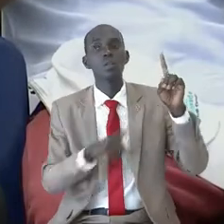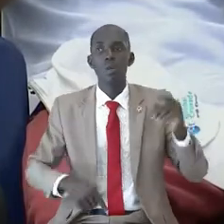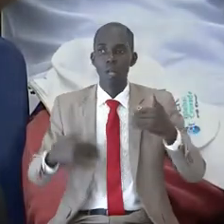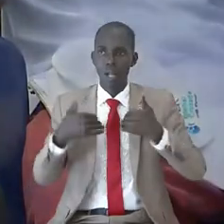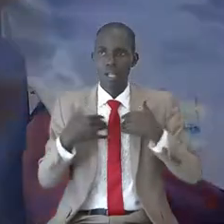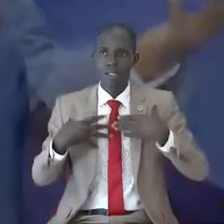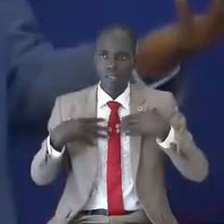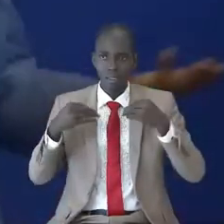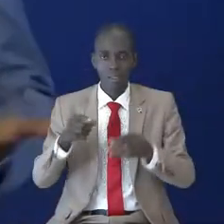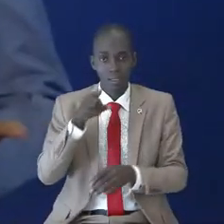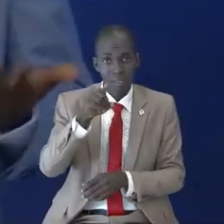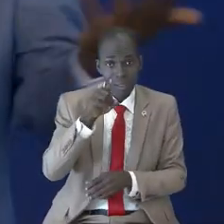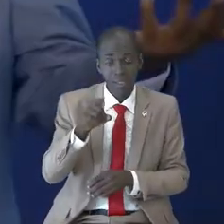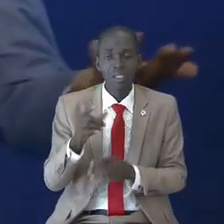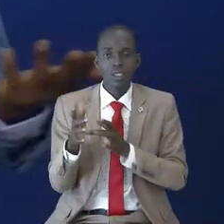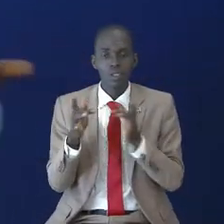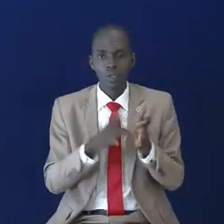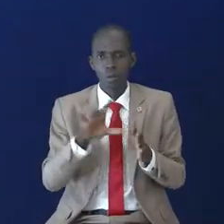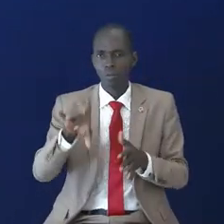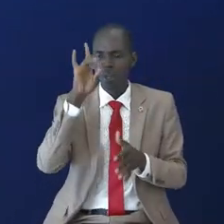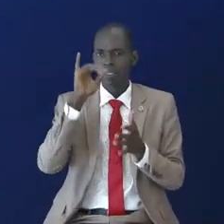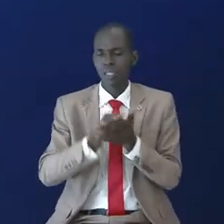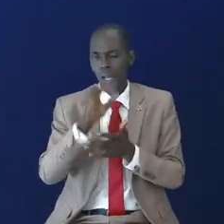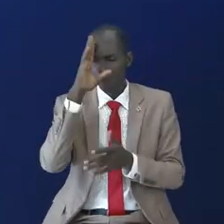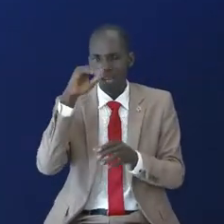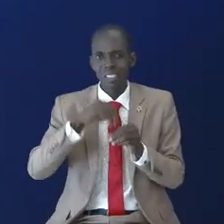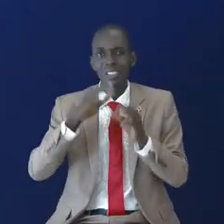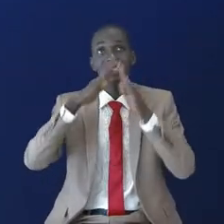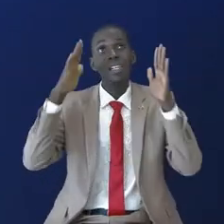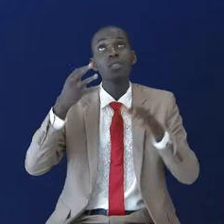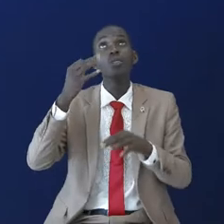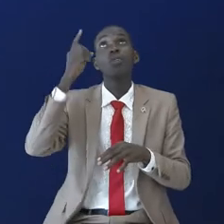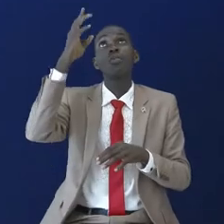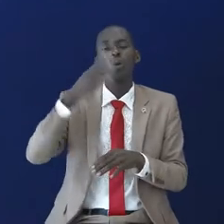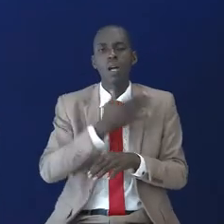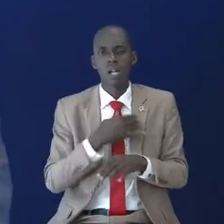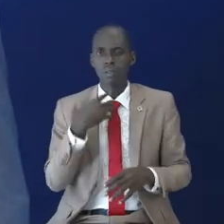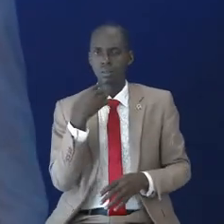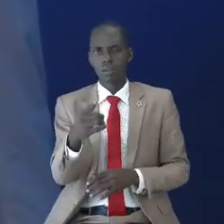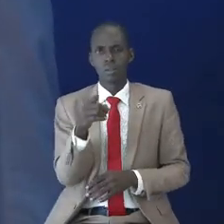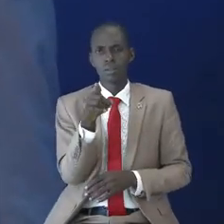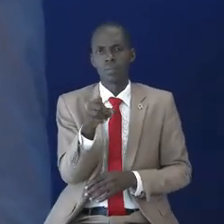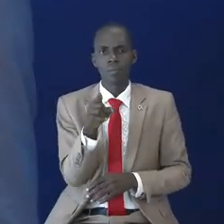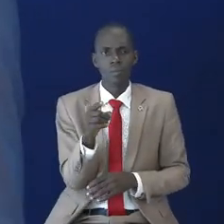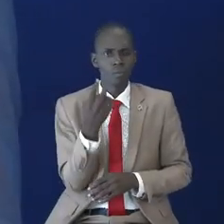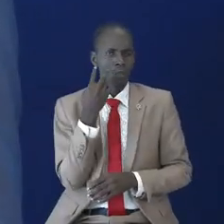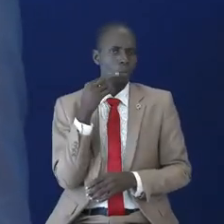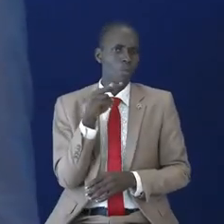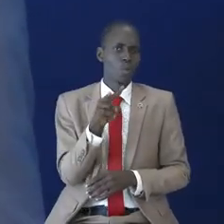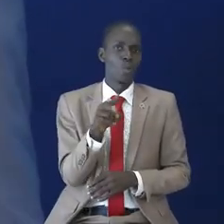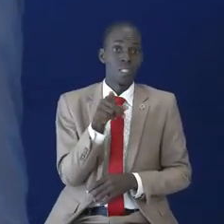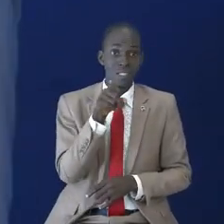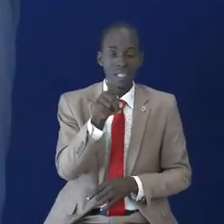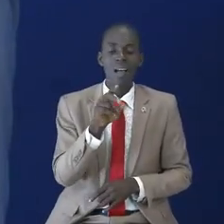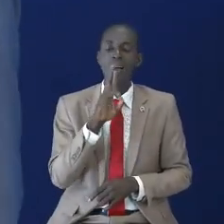him, Jesus findeth him in the temple and said unto him, behold, thou